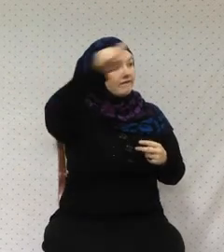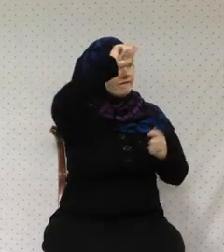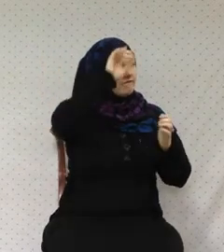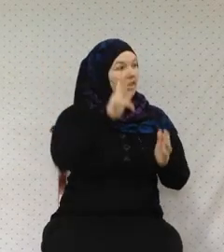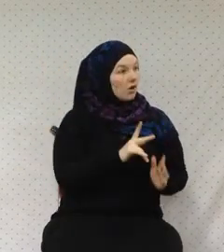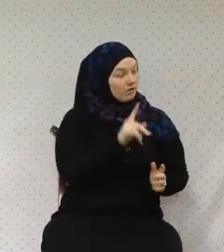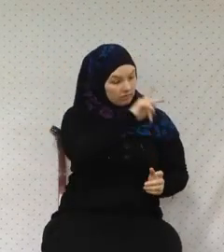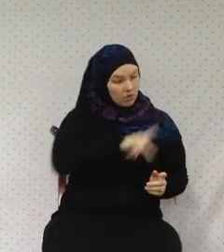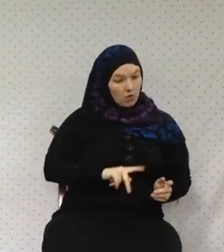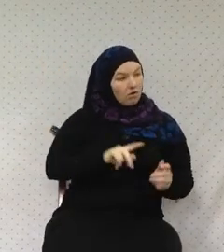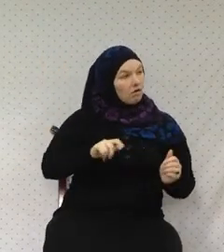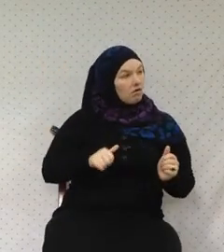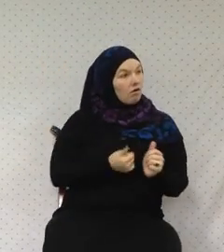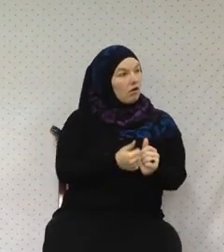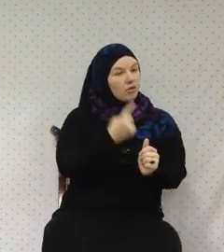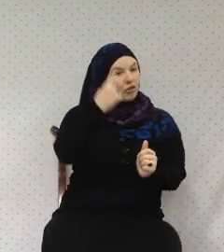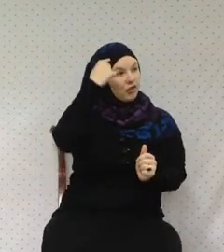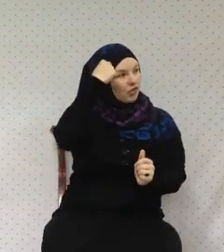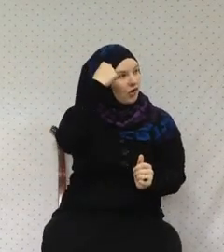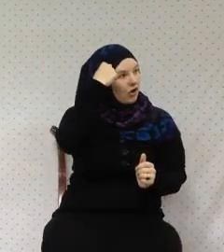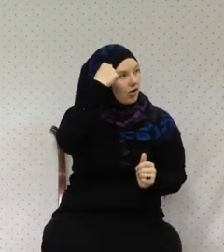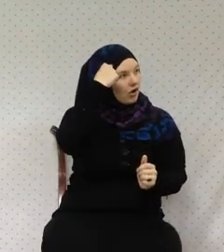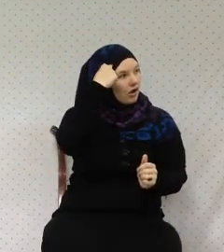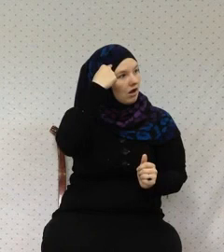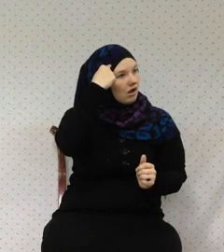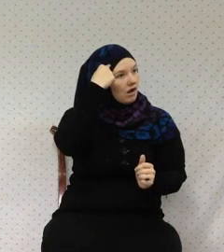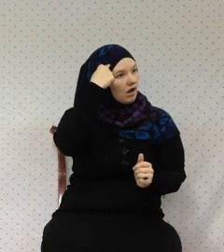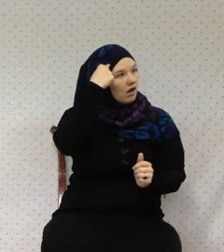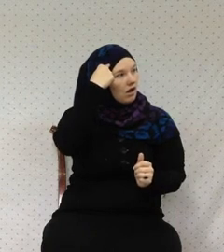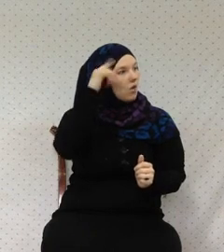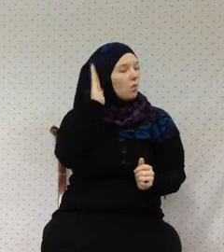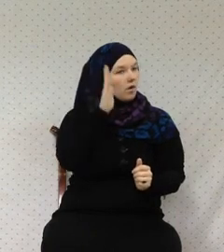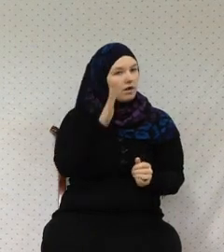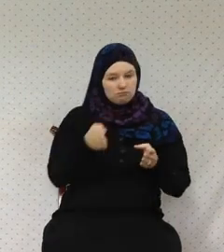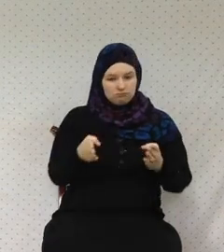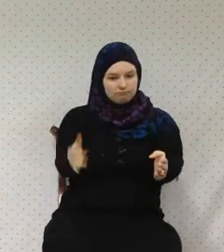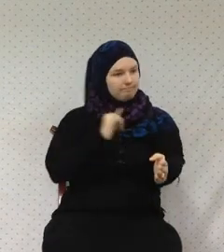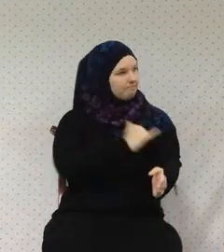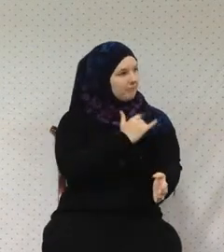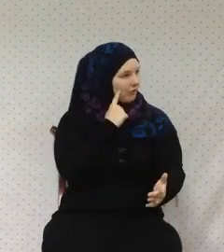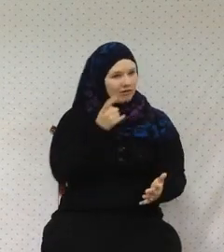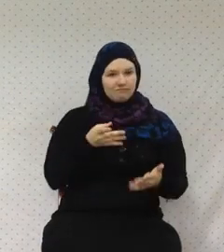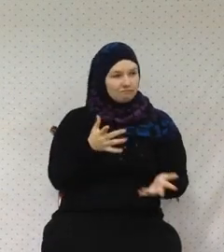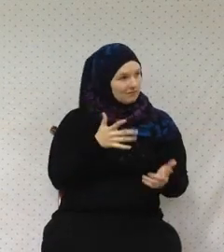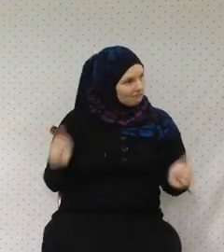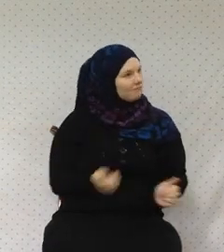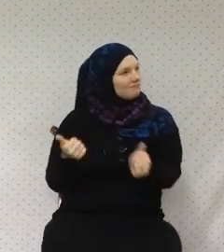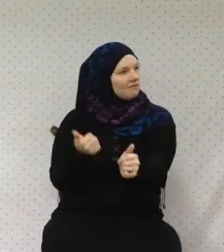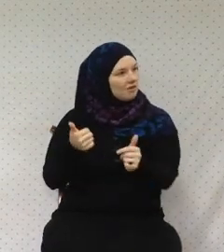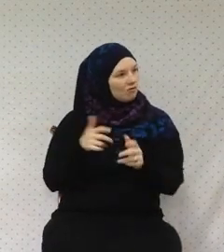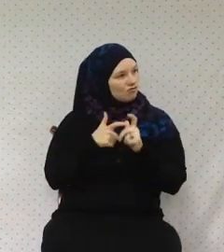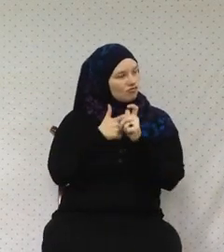up, he also thought that this is going to be also his path. So he goes after